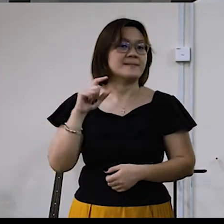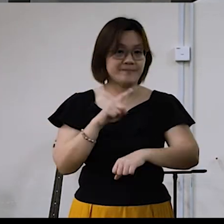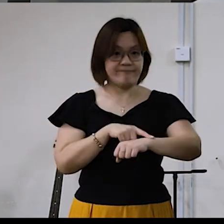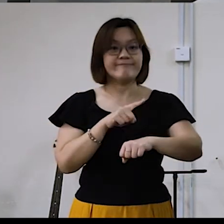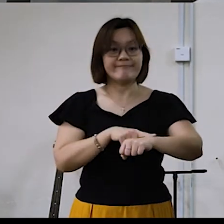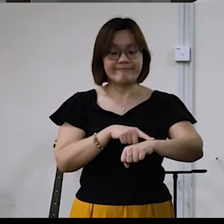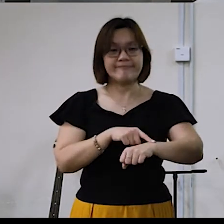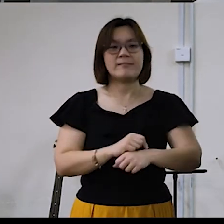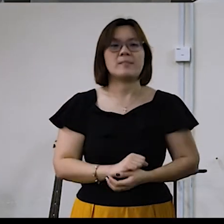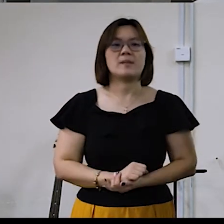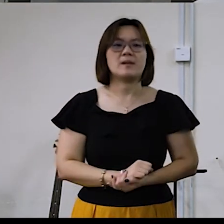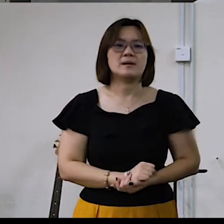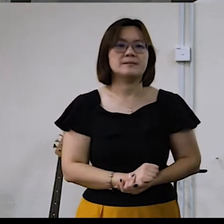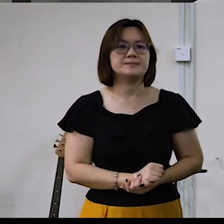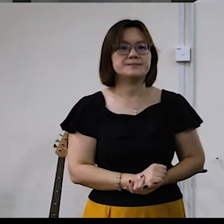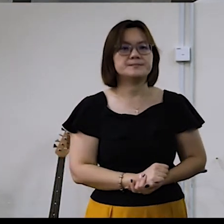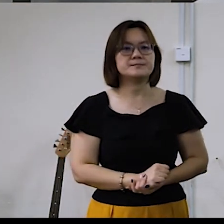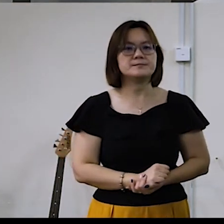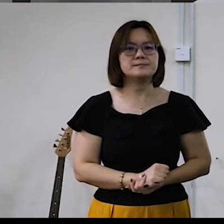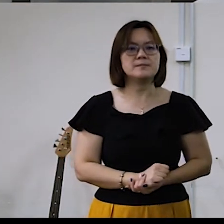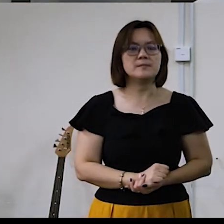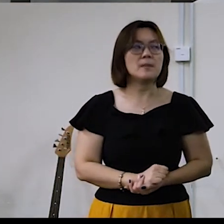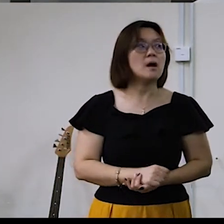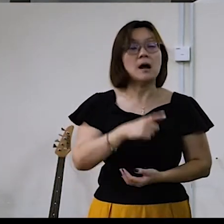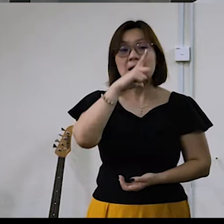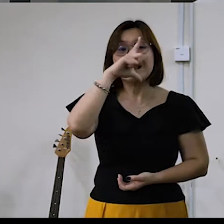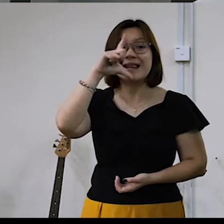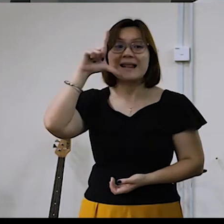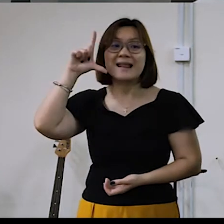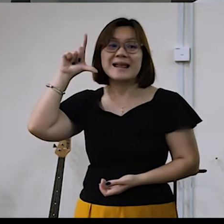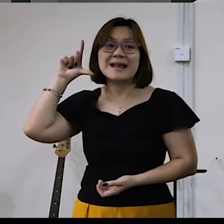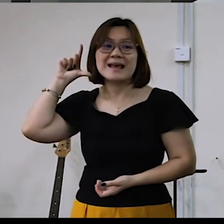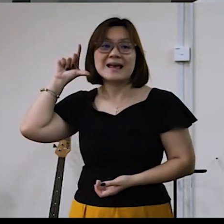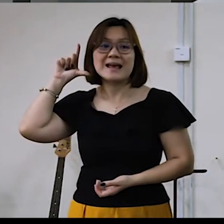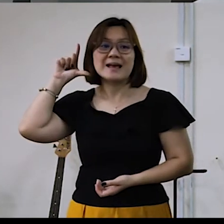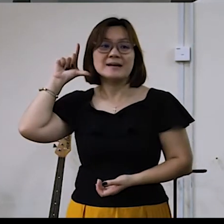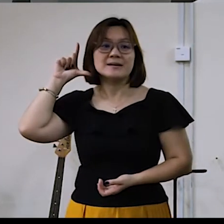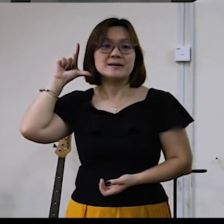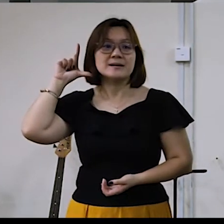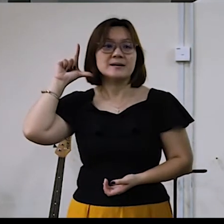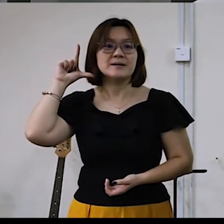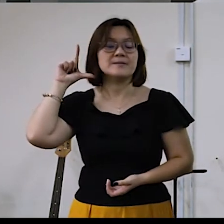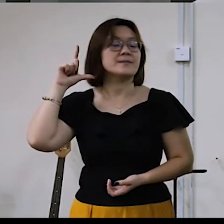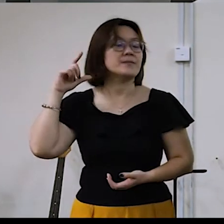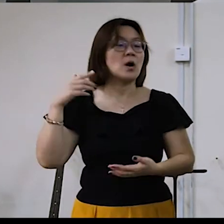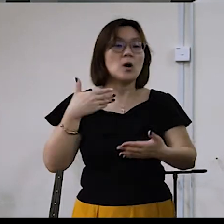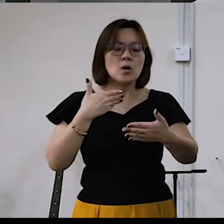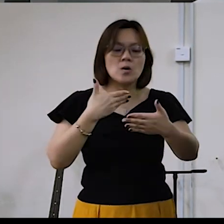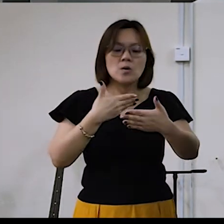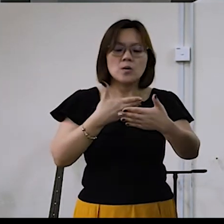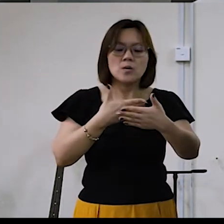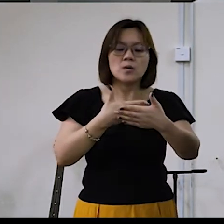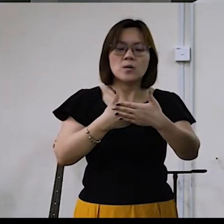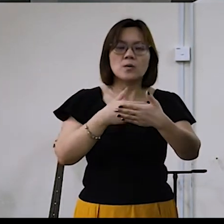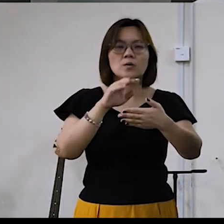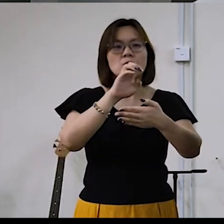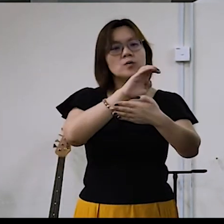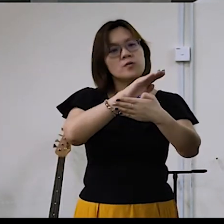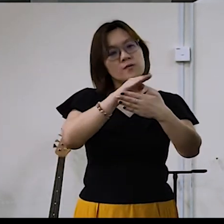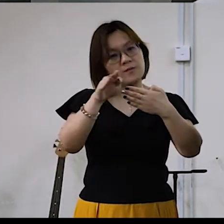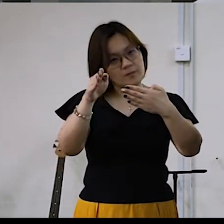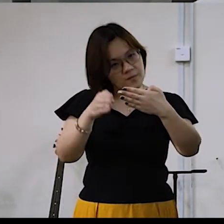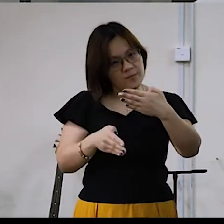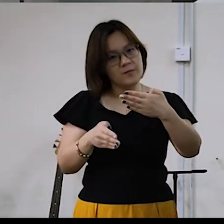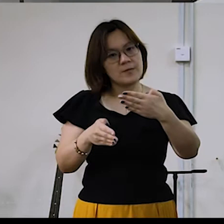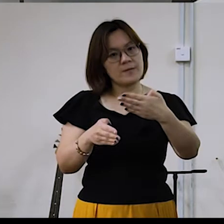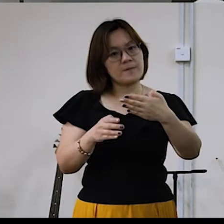finale, the closure of the season of Lent, it begins with Palm Sunday. Everybody say Palm Sunday. You